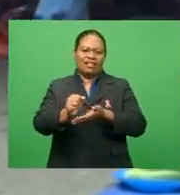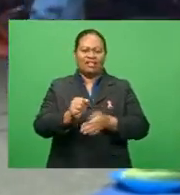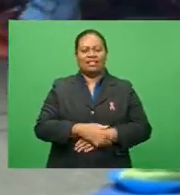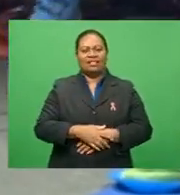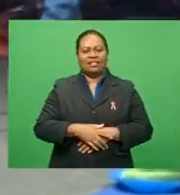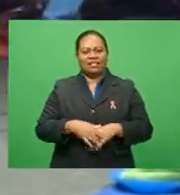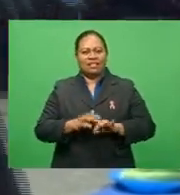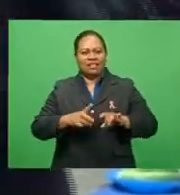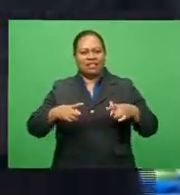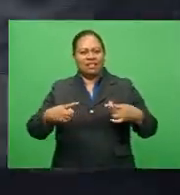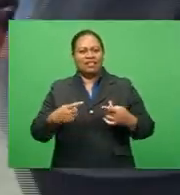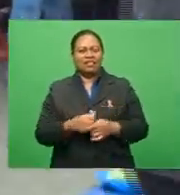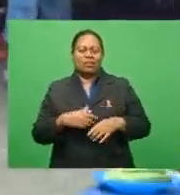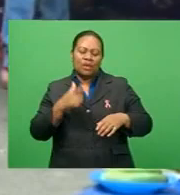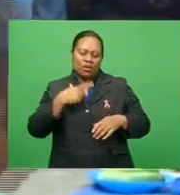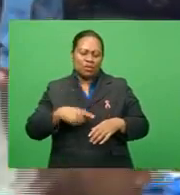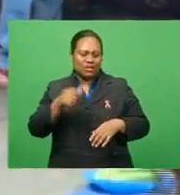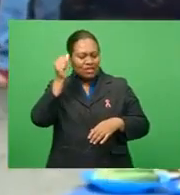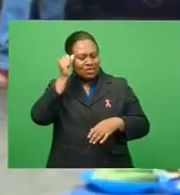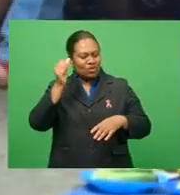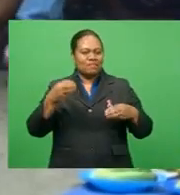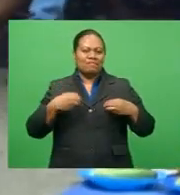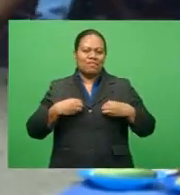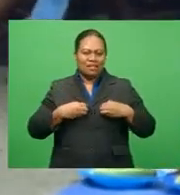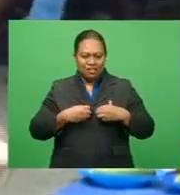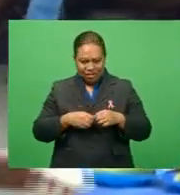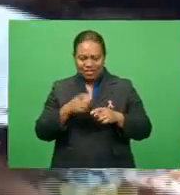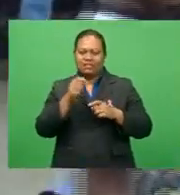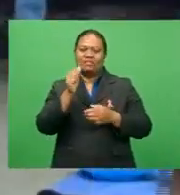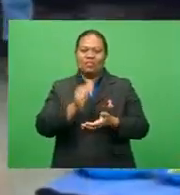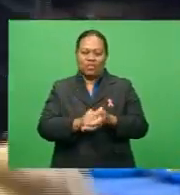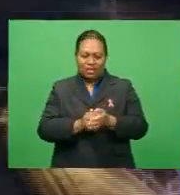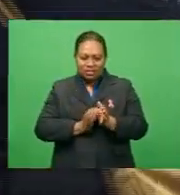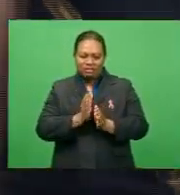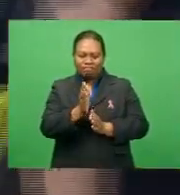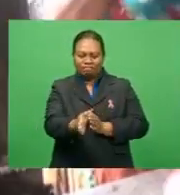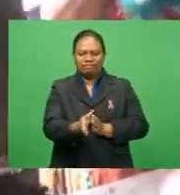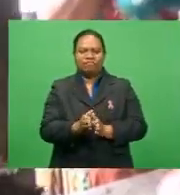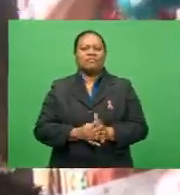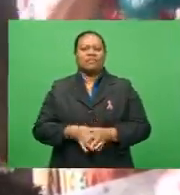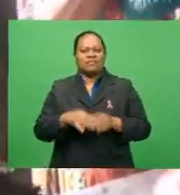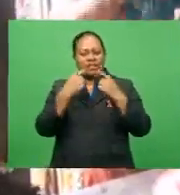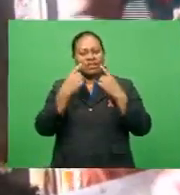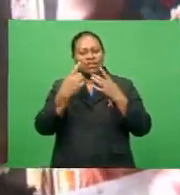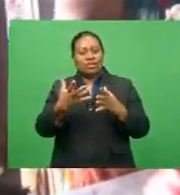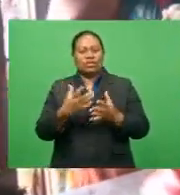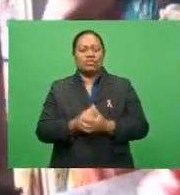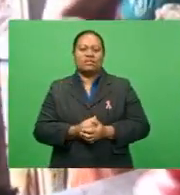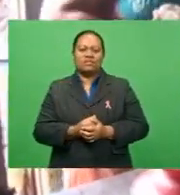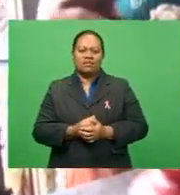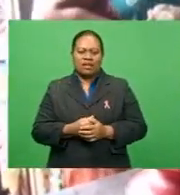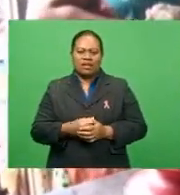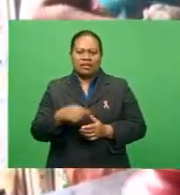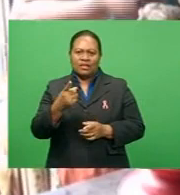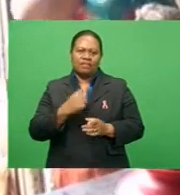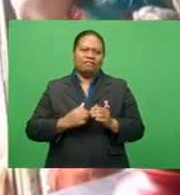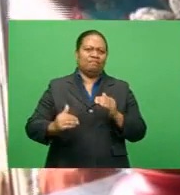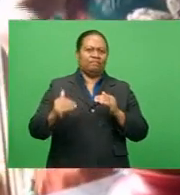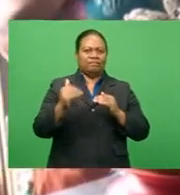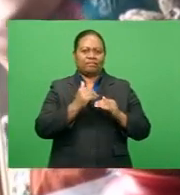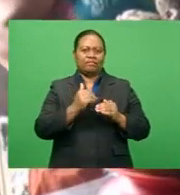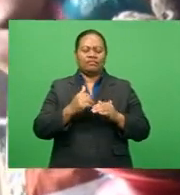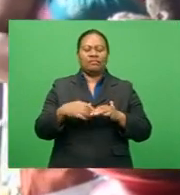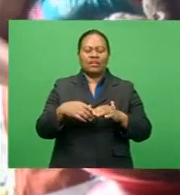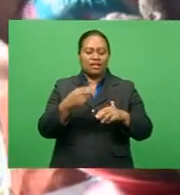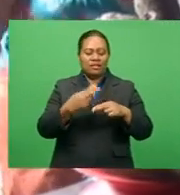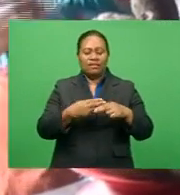heading in the right direction. Meret Tambungasau says the Love Our Local campaign has brought some sign of relief to them and the commercial